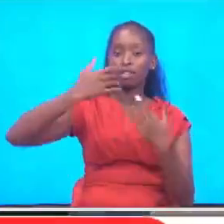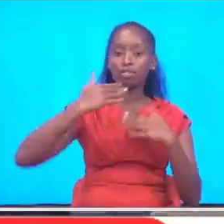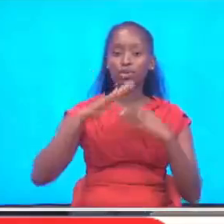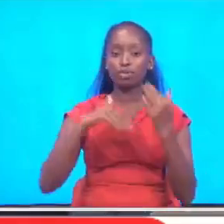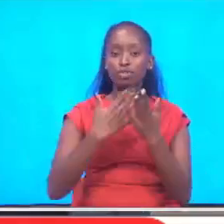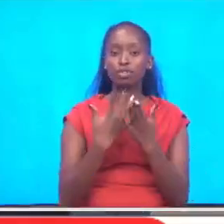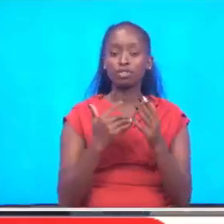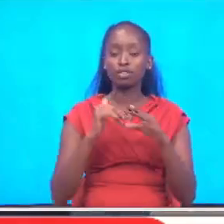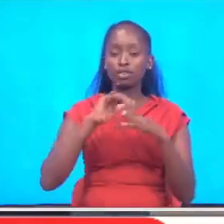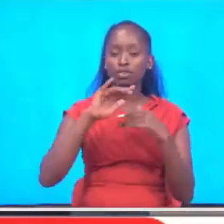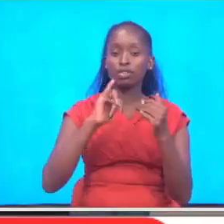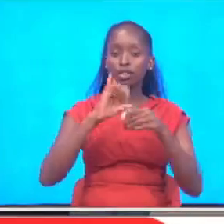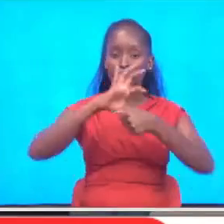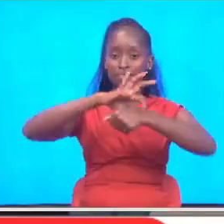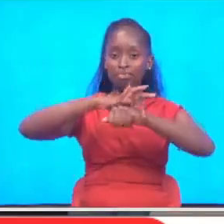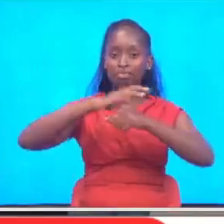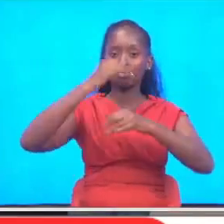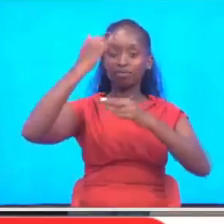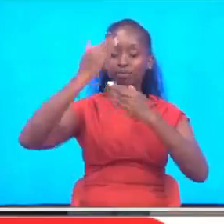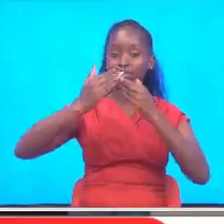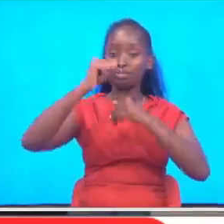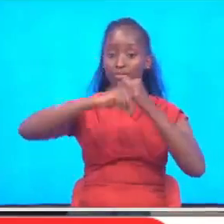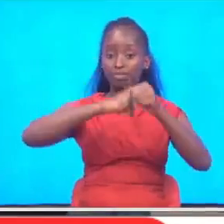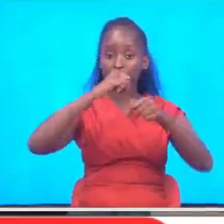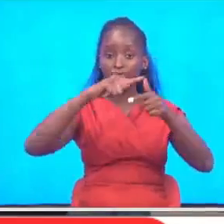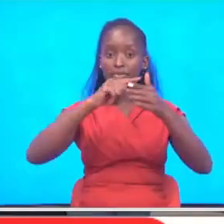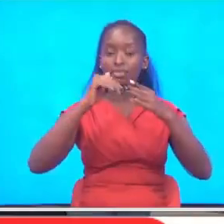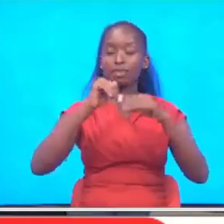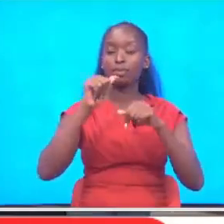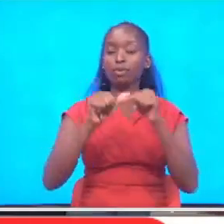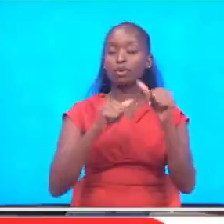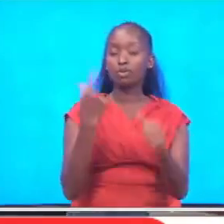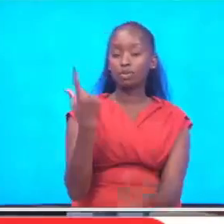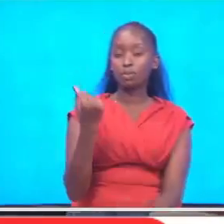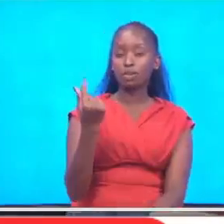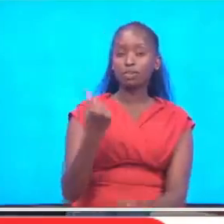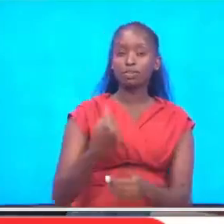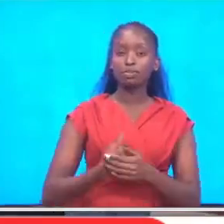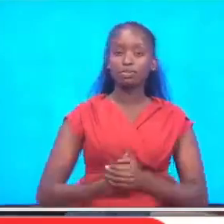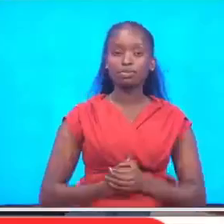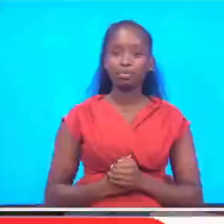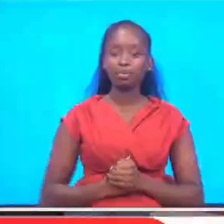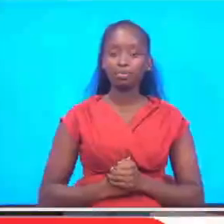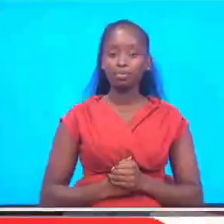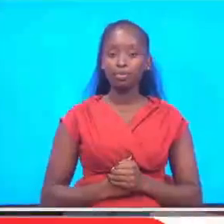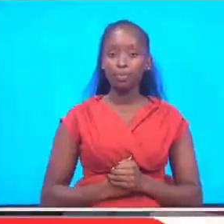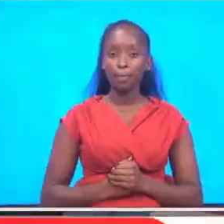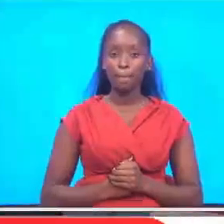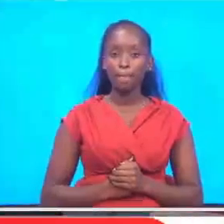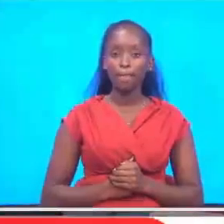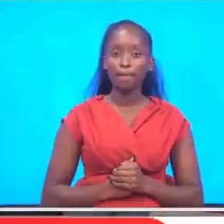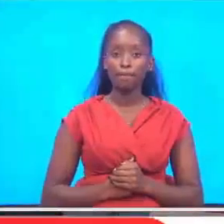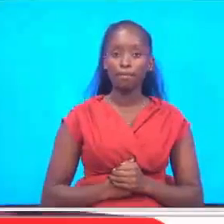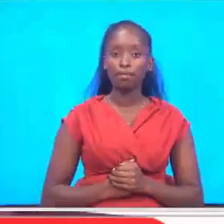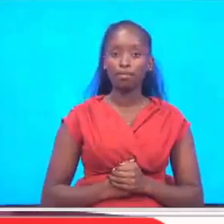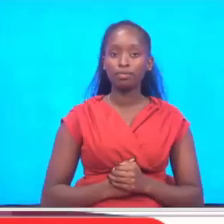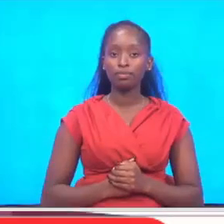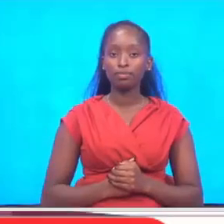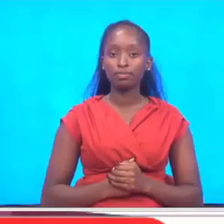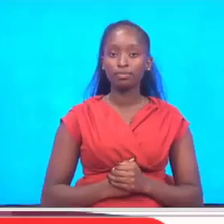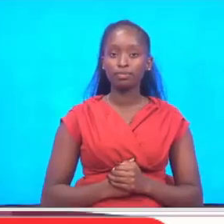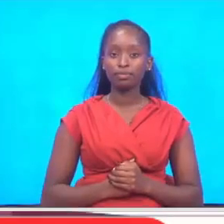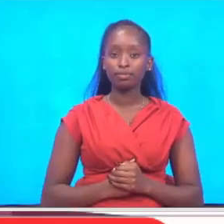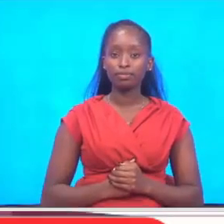ardhi mwishoni mwa mwaka huu wa kifedha. Sheila Chalangat, Runinga ya TV 47.